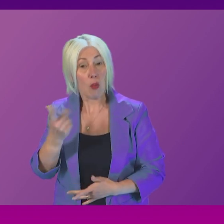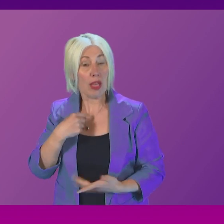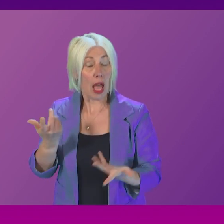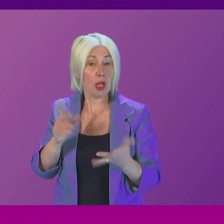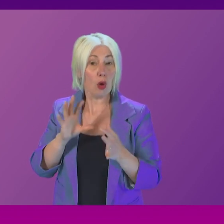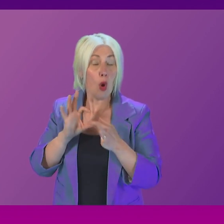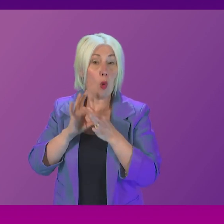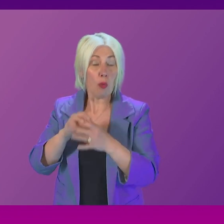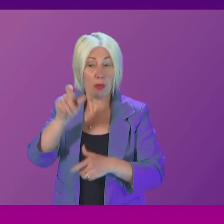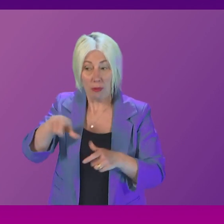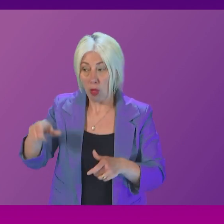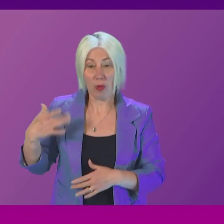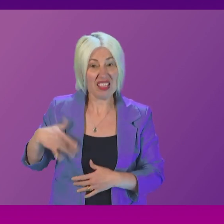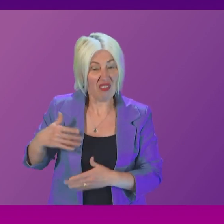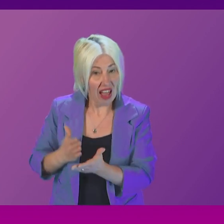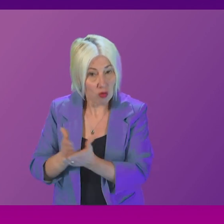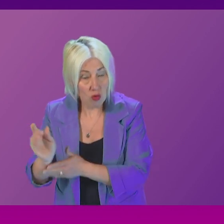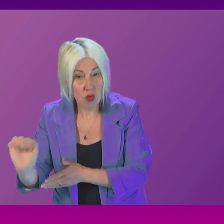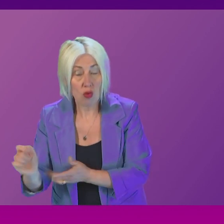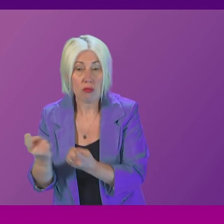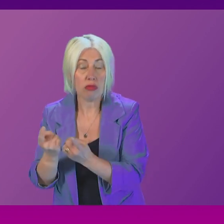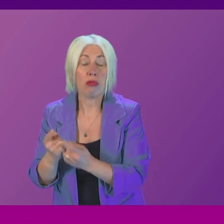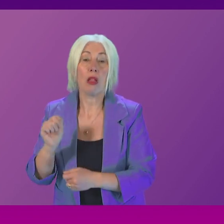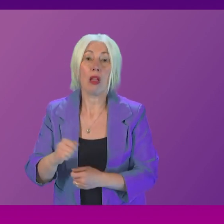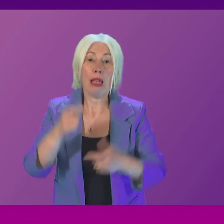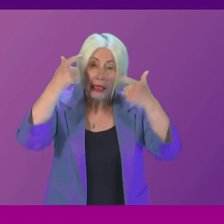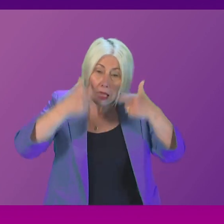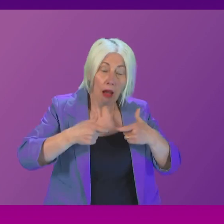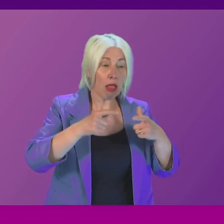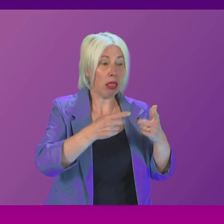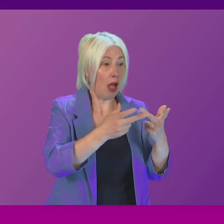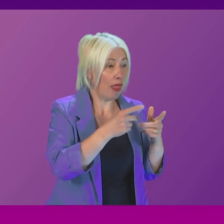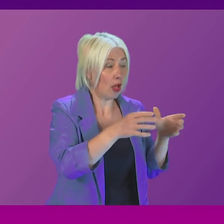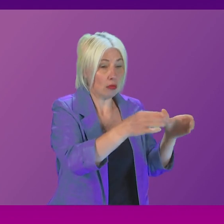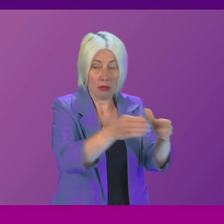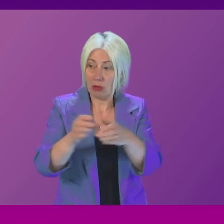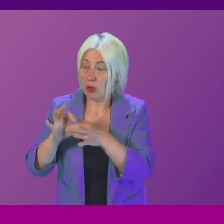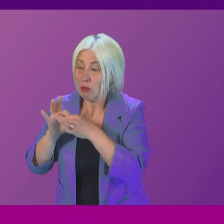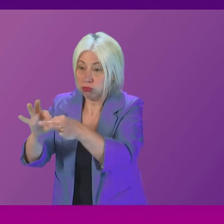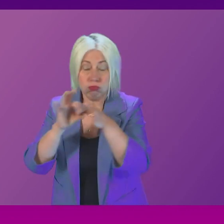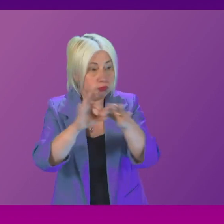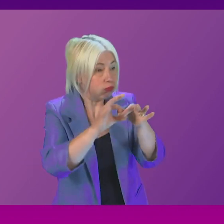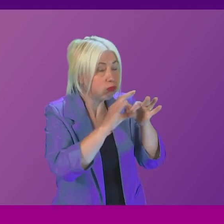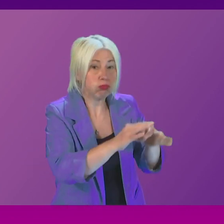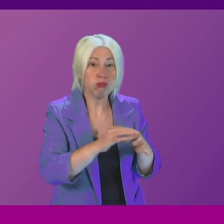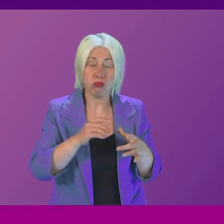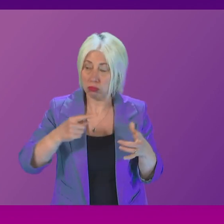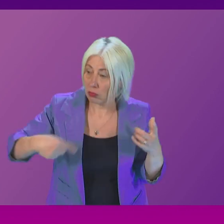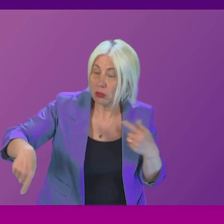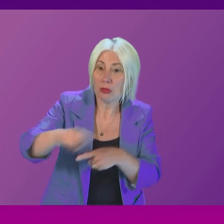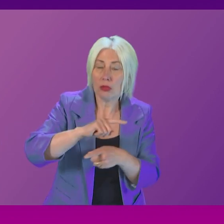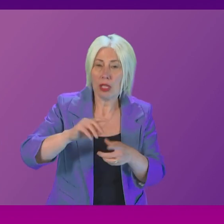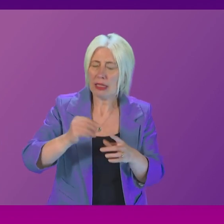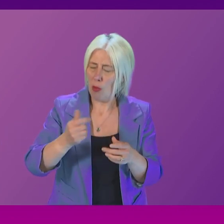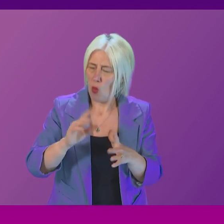with survivors groups, the legal profession and others to really work through what are really